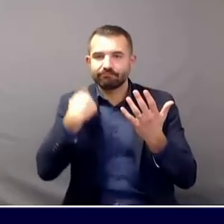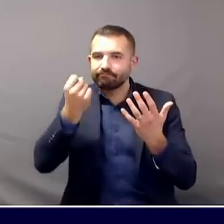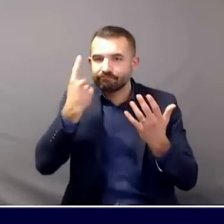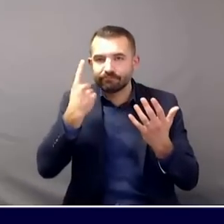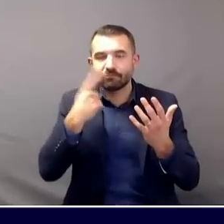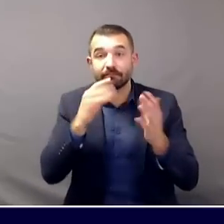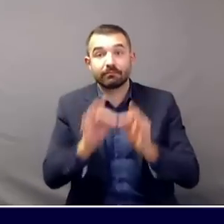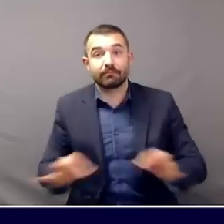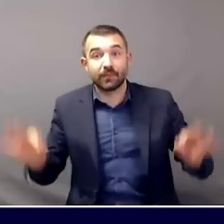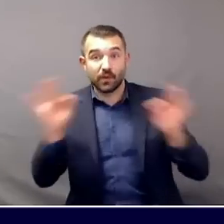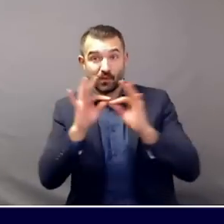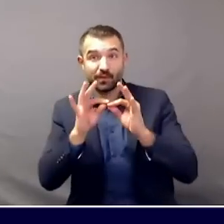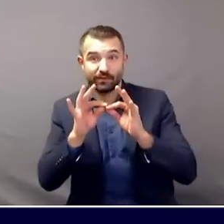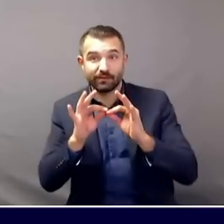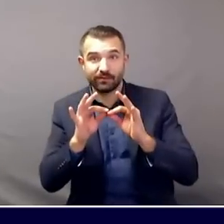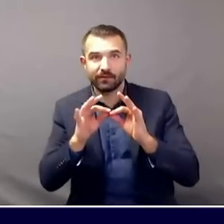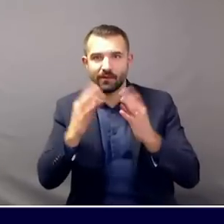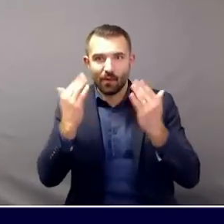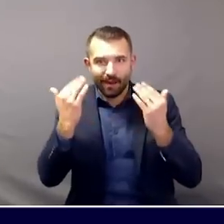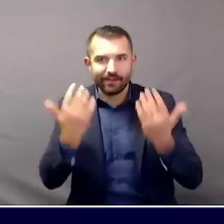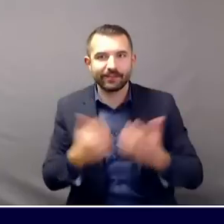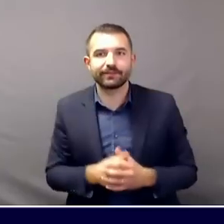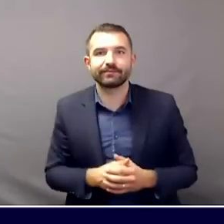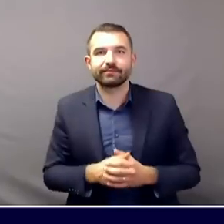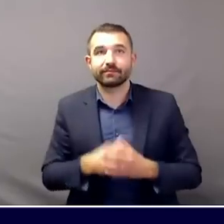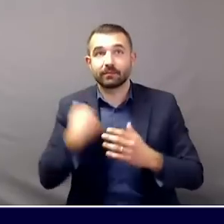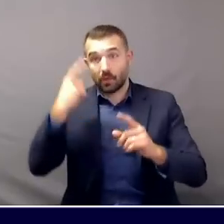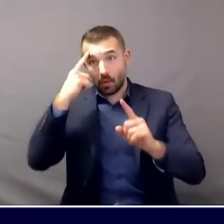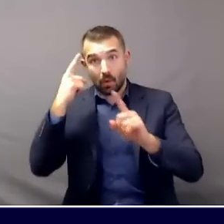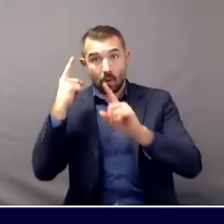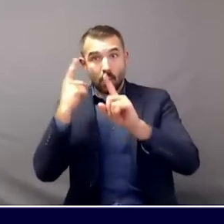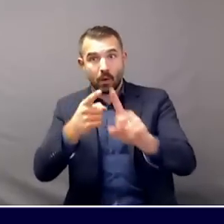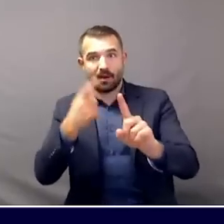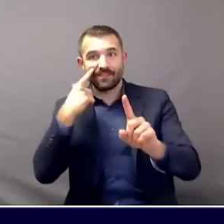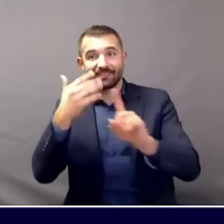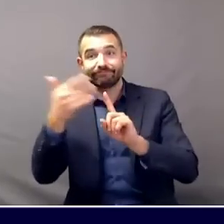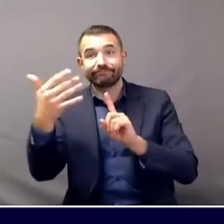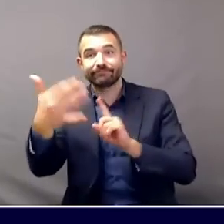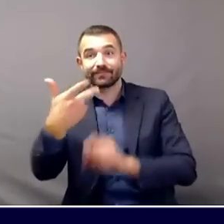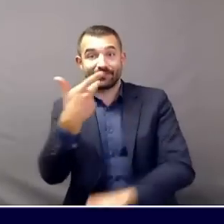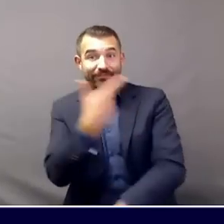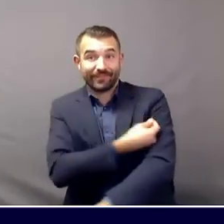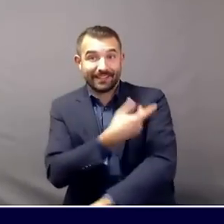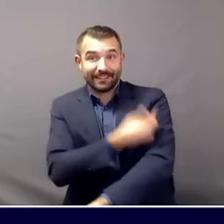be on a pathway towards a vaccine and towards a return to normal.